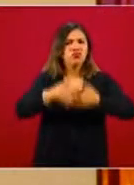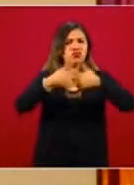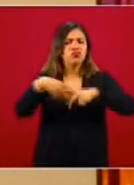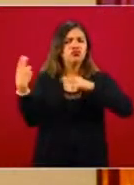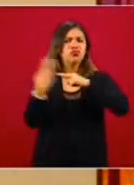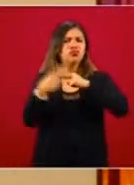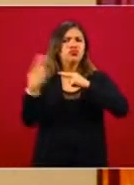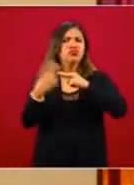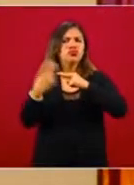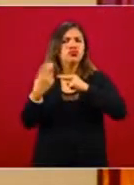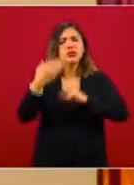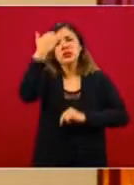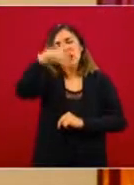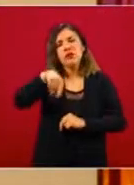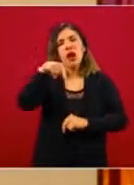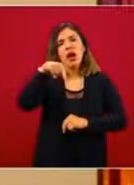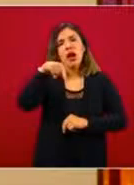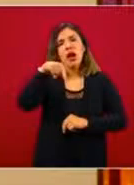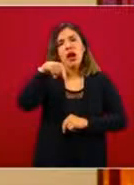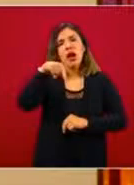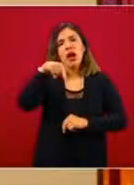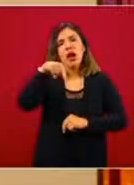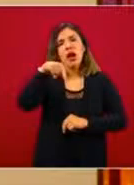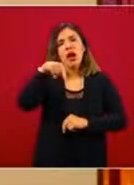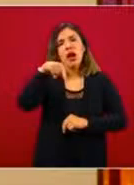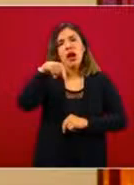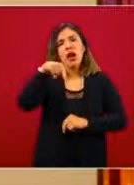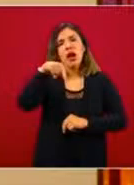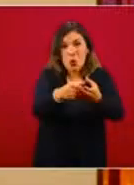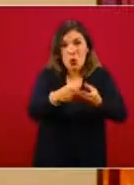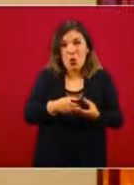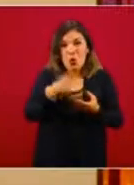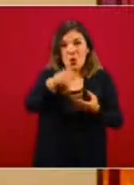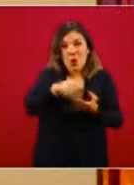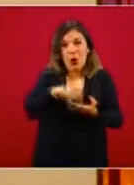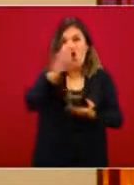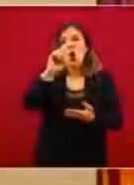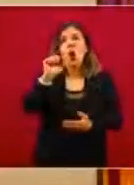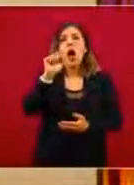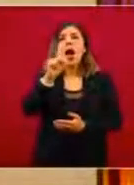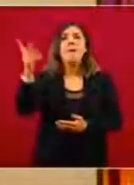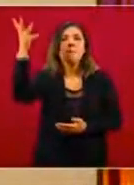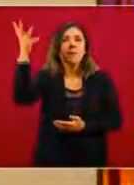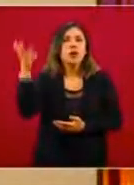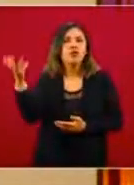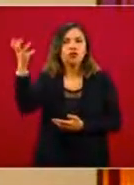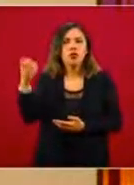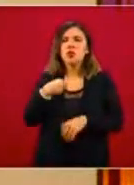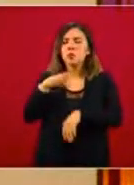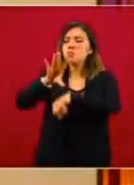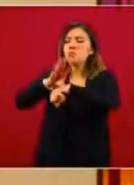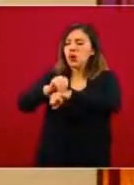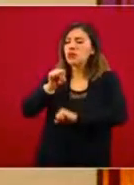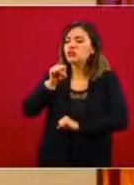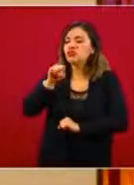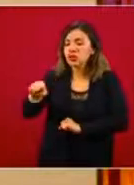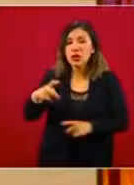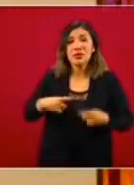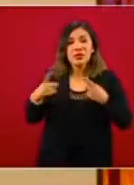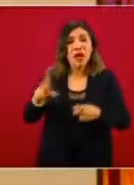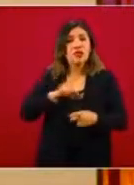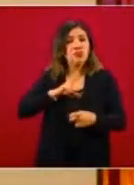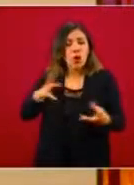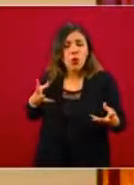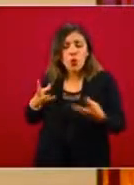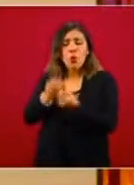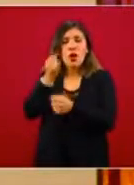operating system permission. We're giving that device that we've bought, we're giving it permission for us